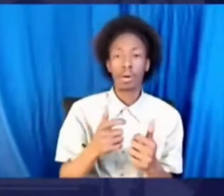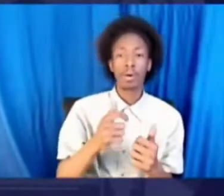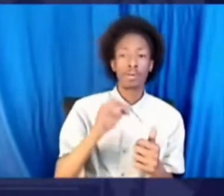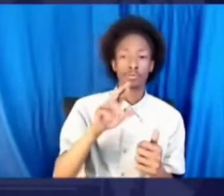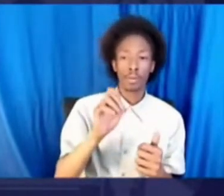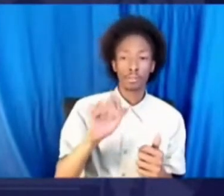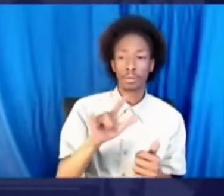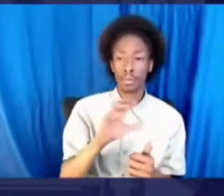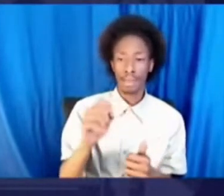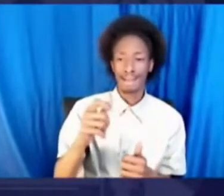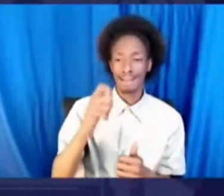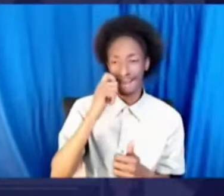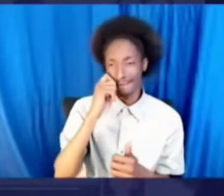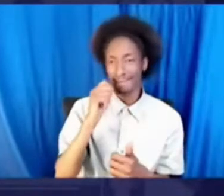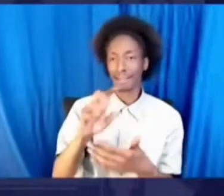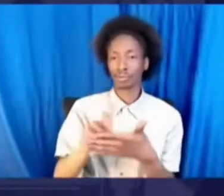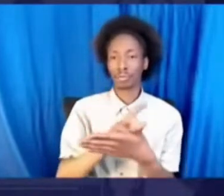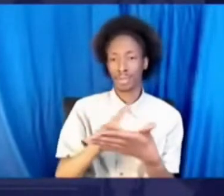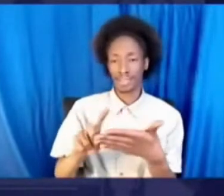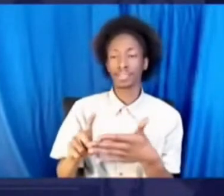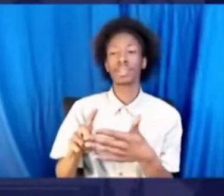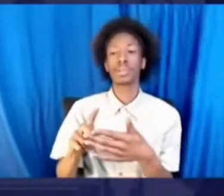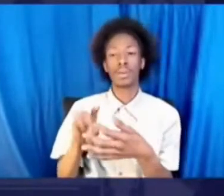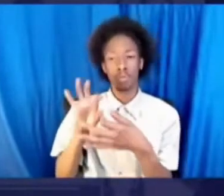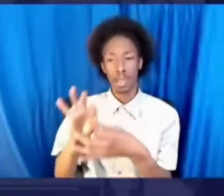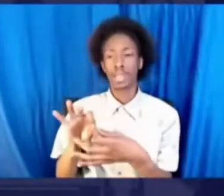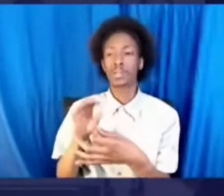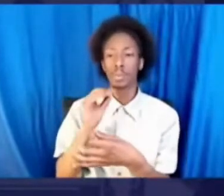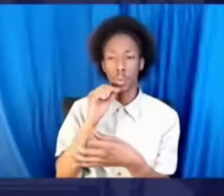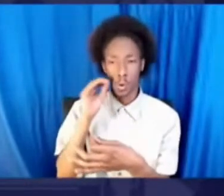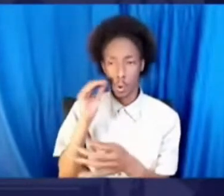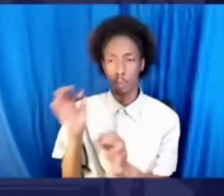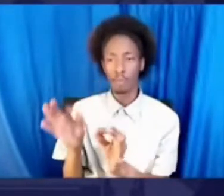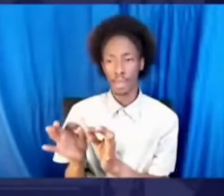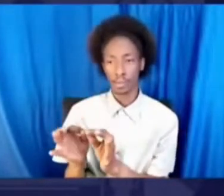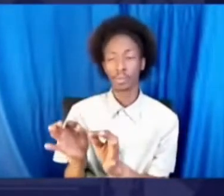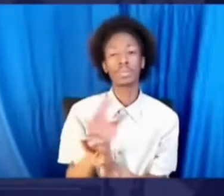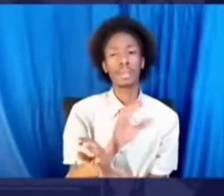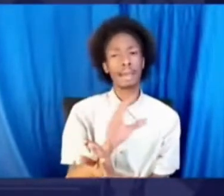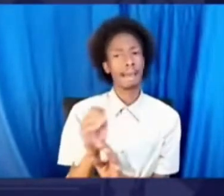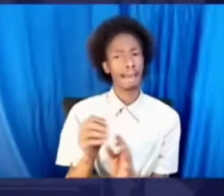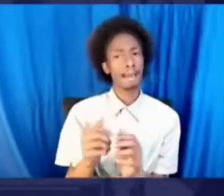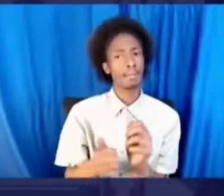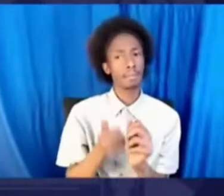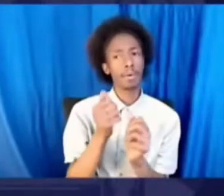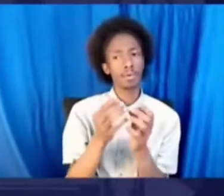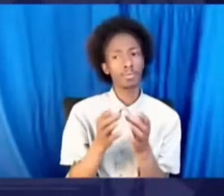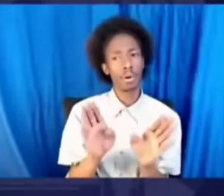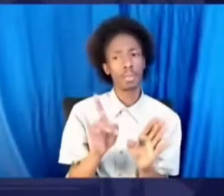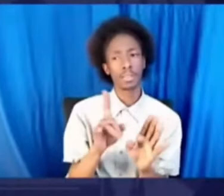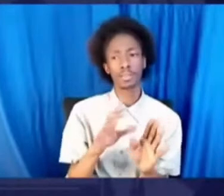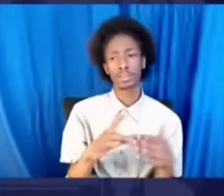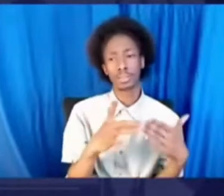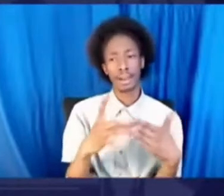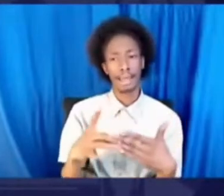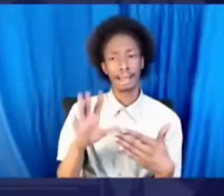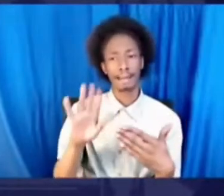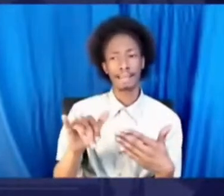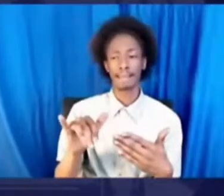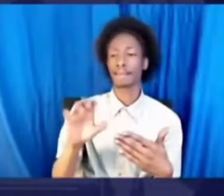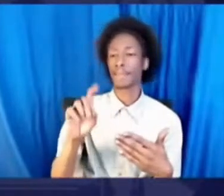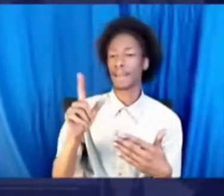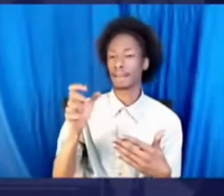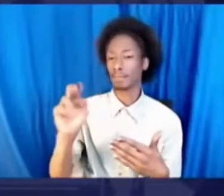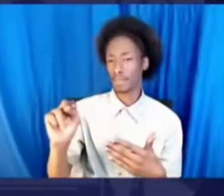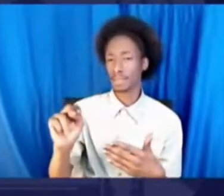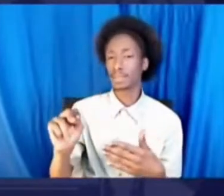the appraisal of home values. And more broadly, she has spearheaded the administration's